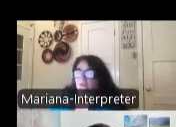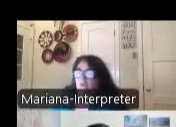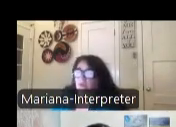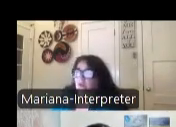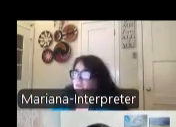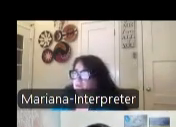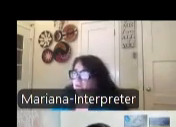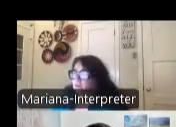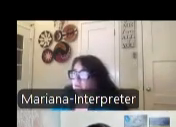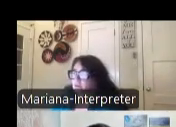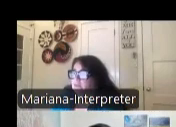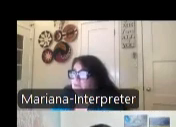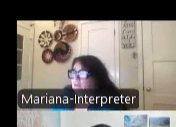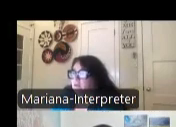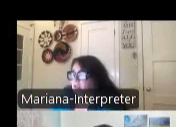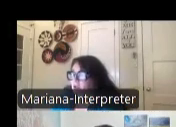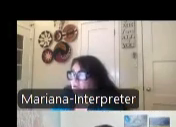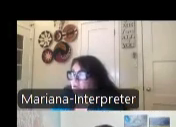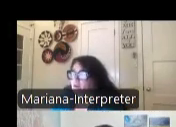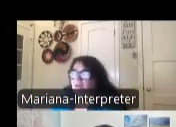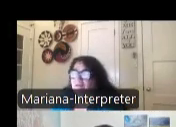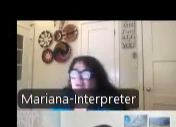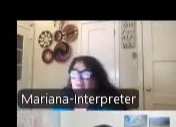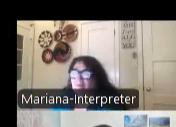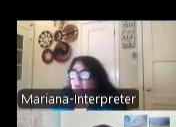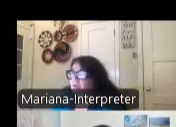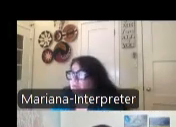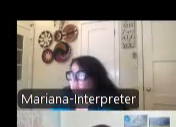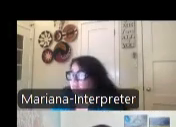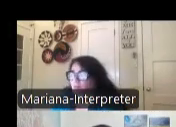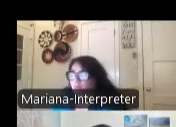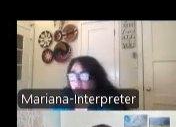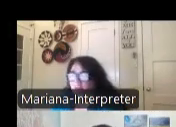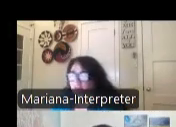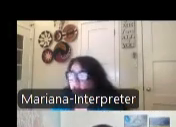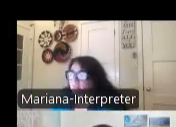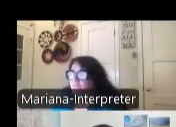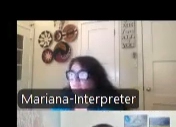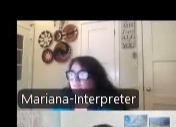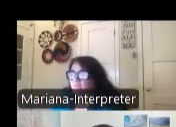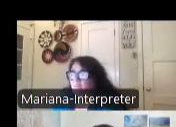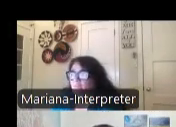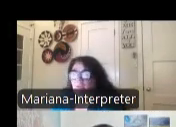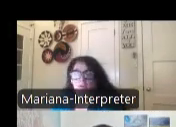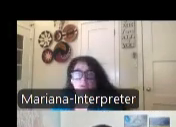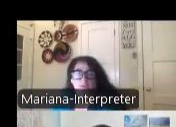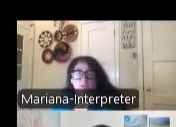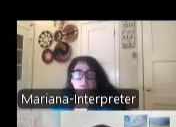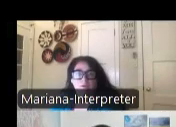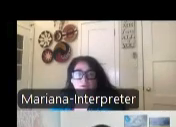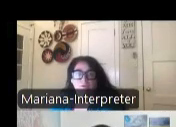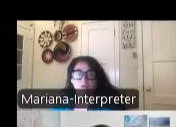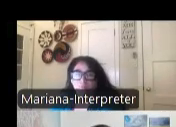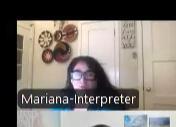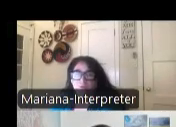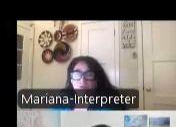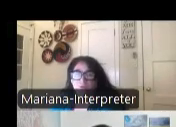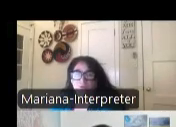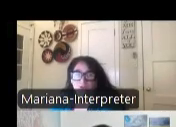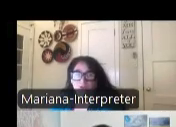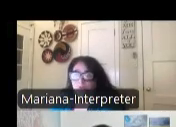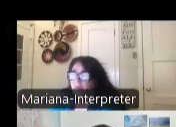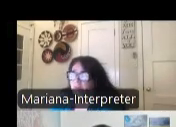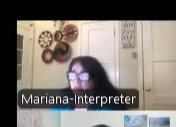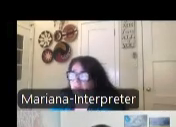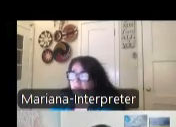just because we haven't seen a very large increase in the number or the severity of floods in California recently does not mean that we shouldn't